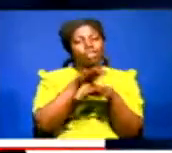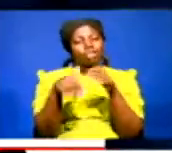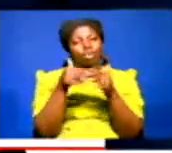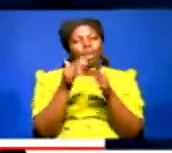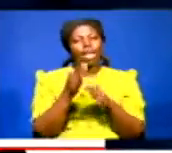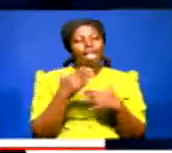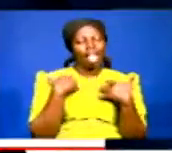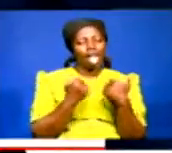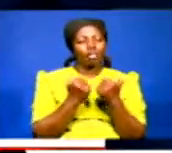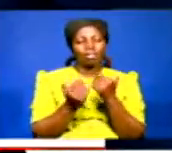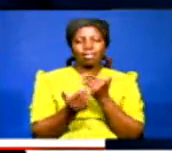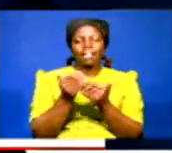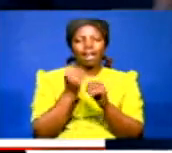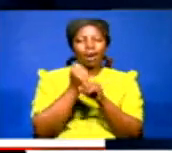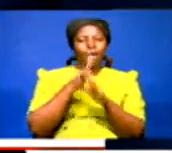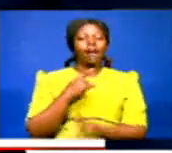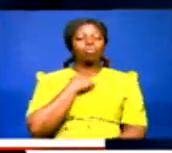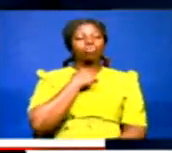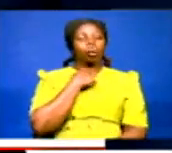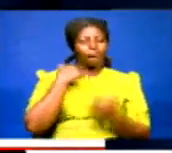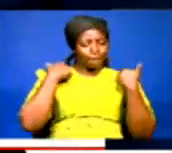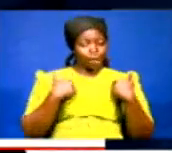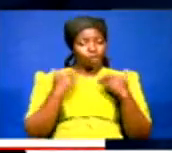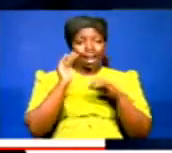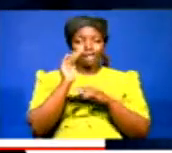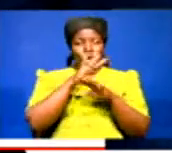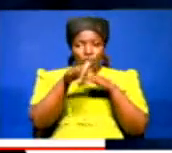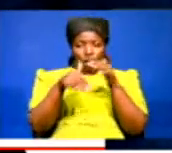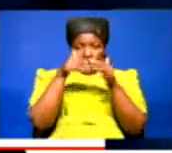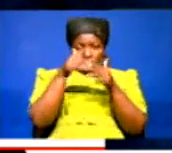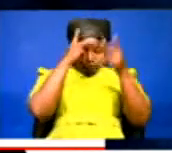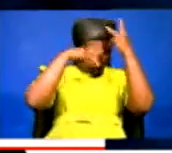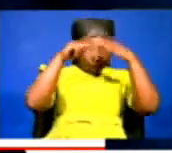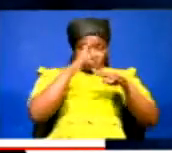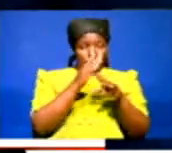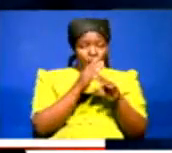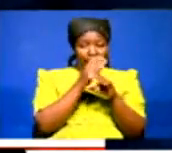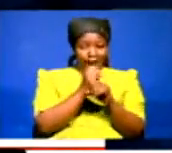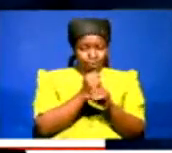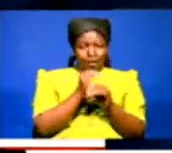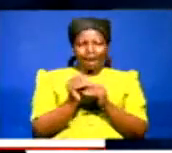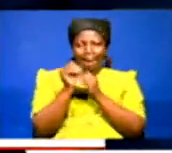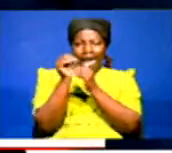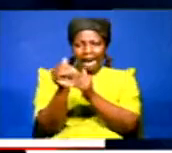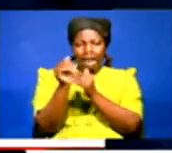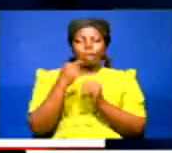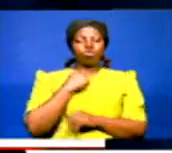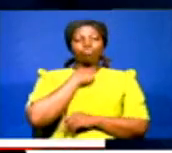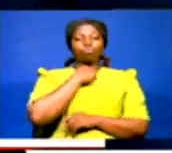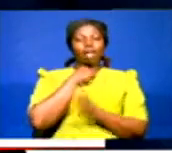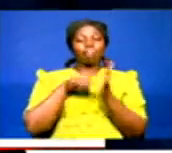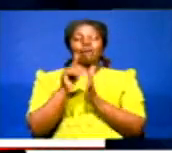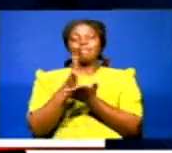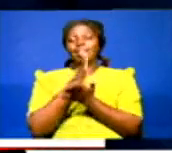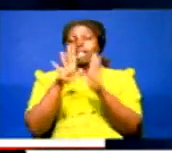I urge all professional associations, labor unions in the sector to embrace positive dialogue as